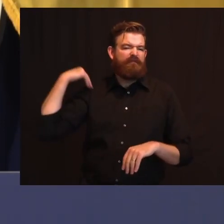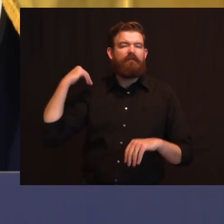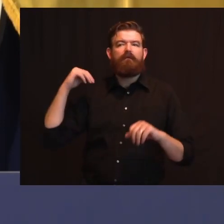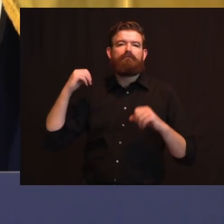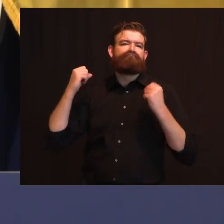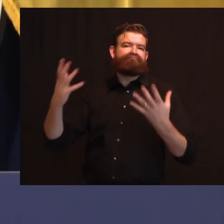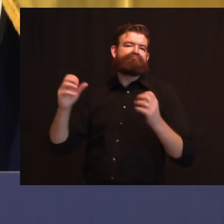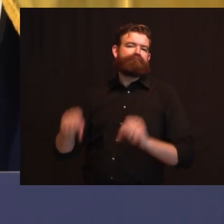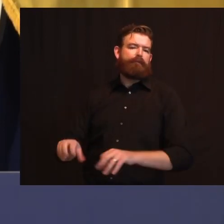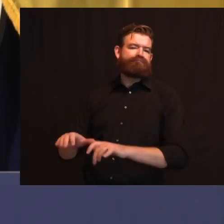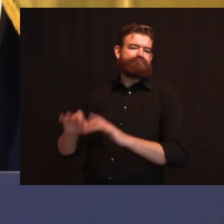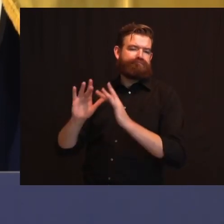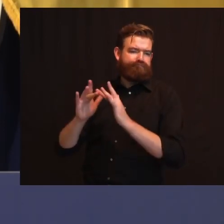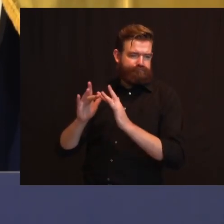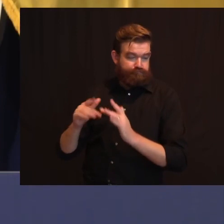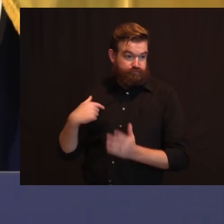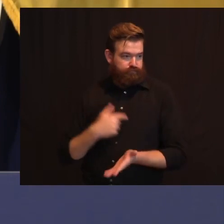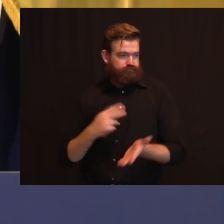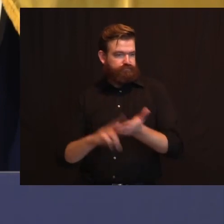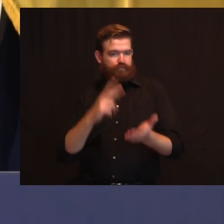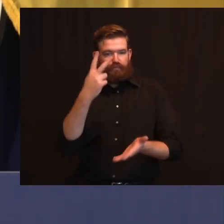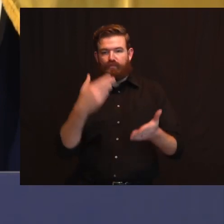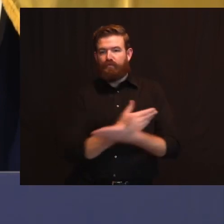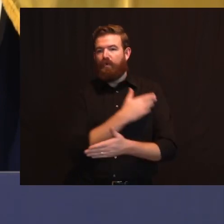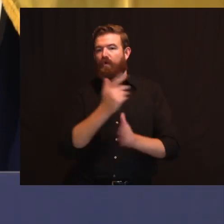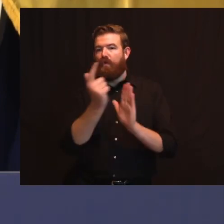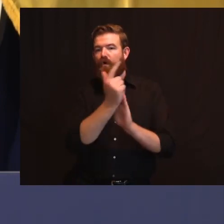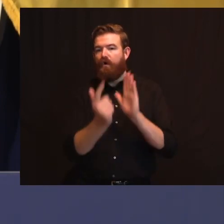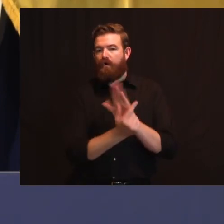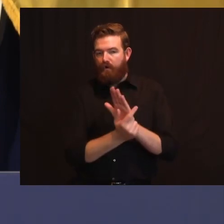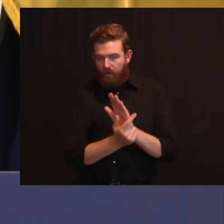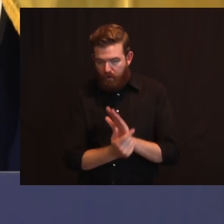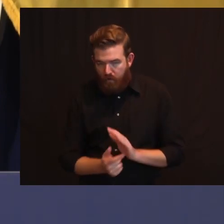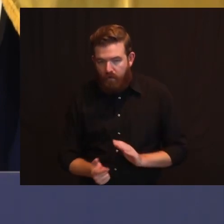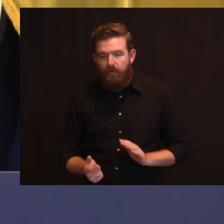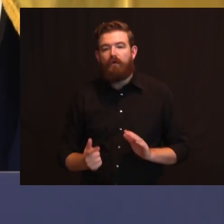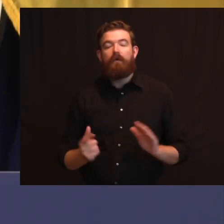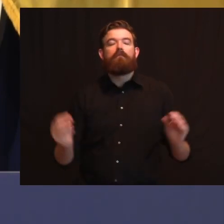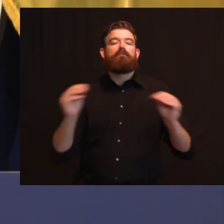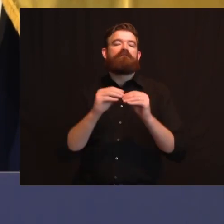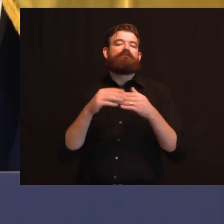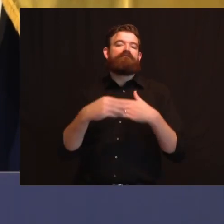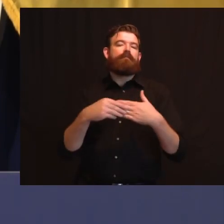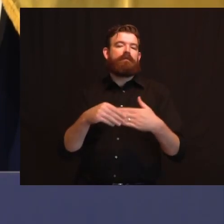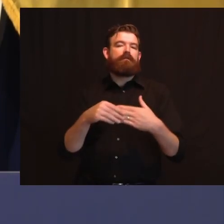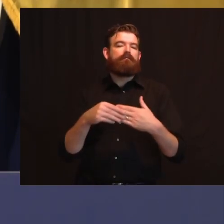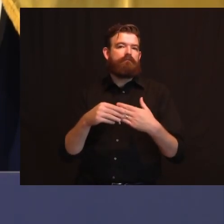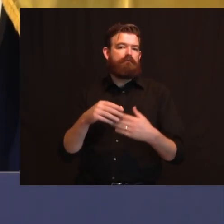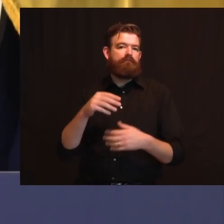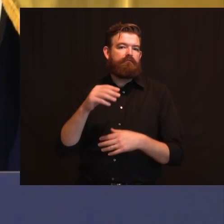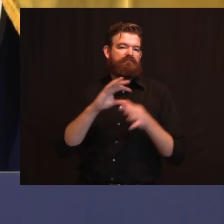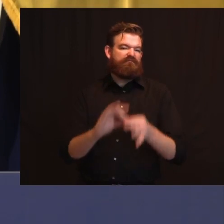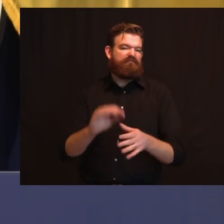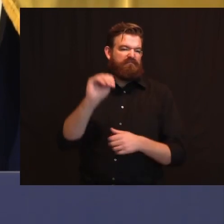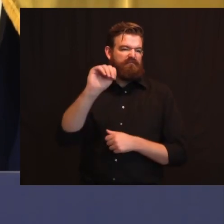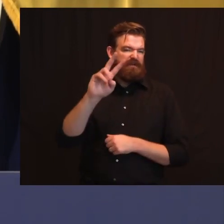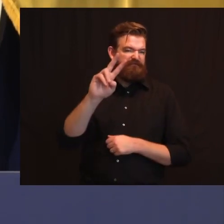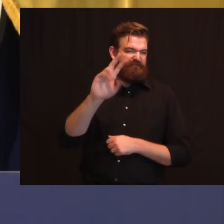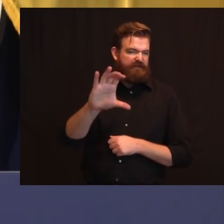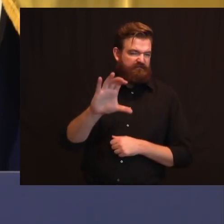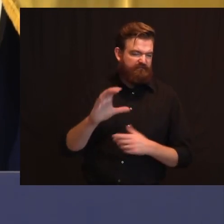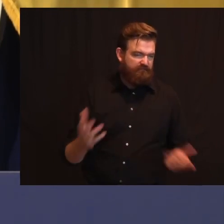know it'll get better. It may get a little bit harder before it gets better. Your point about used car sales is a point